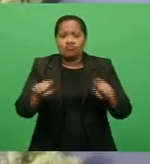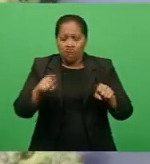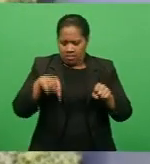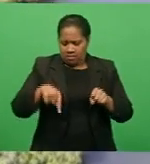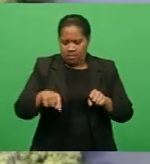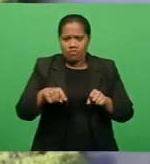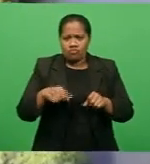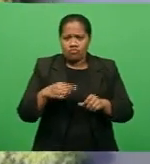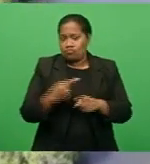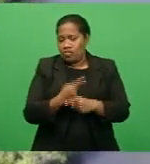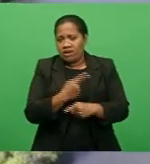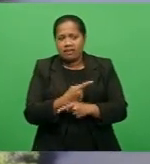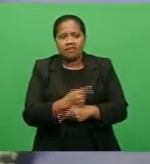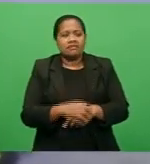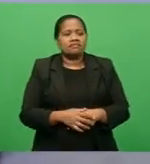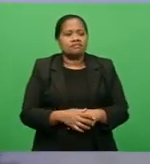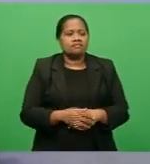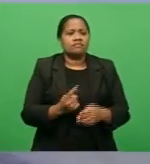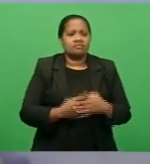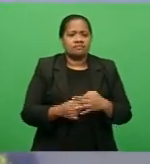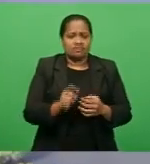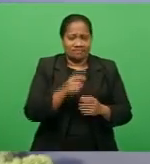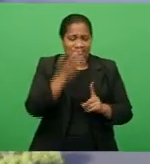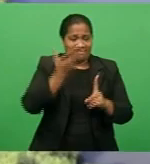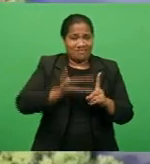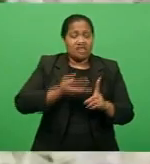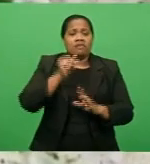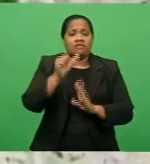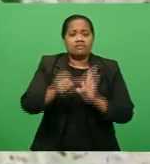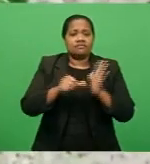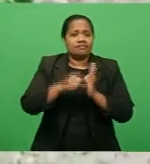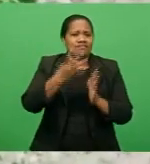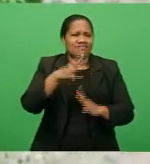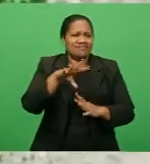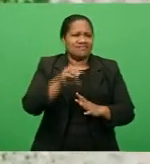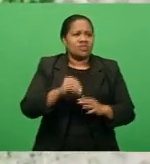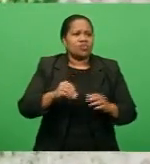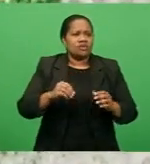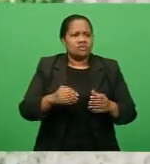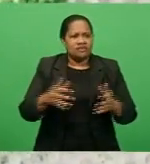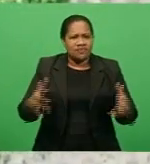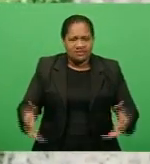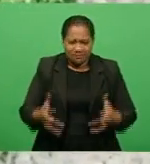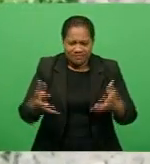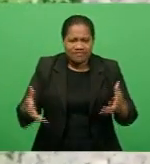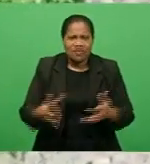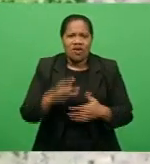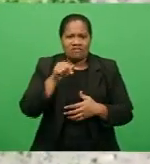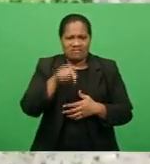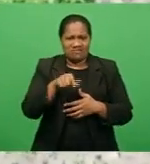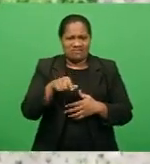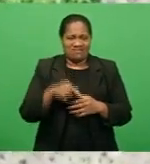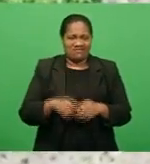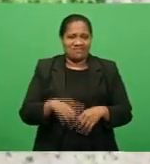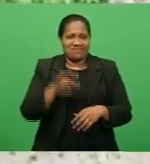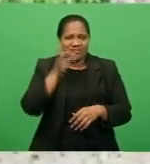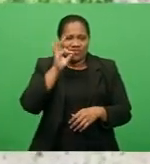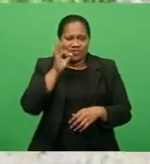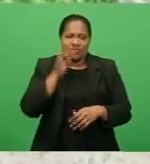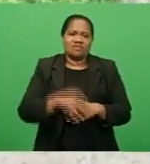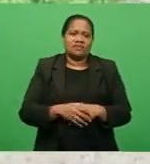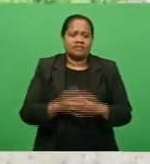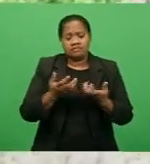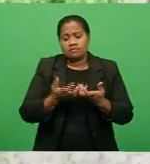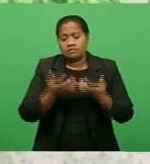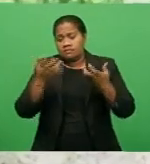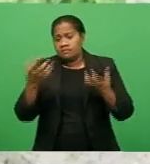In custody is a 40-year-old farmer for his alleged involvement in the cultivation of the illicit substances. In a separate incident, a